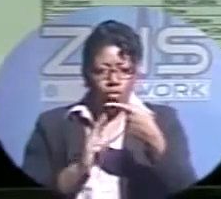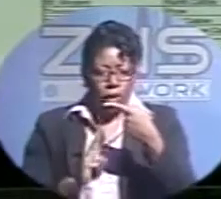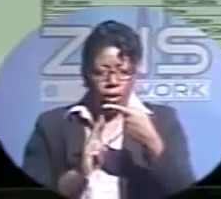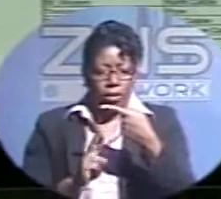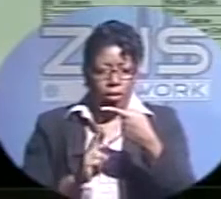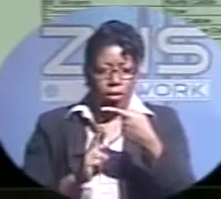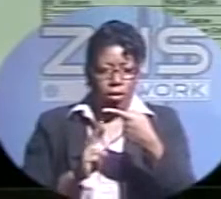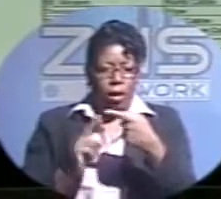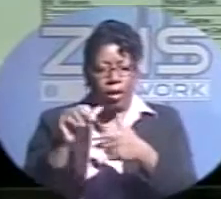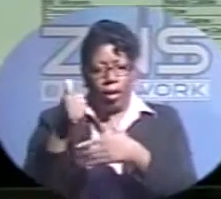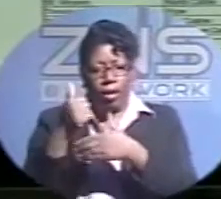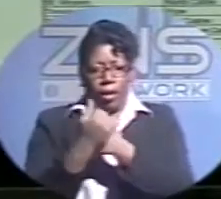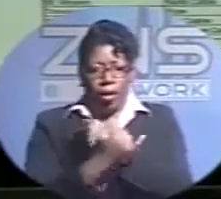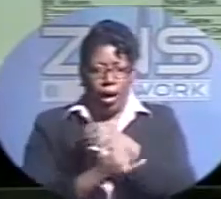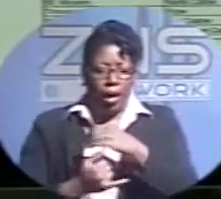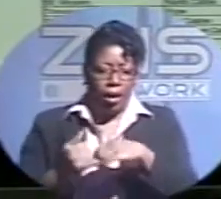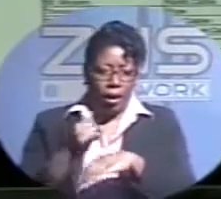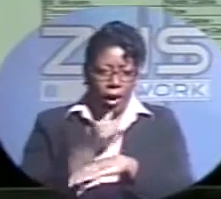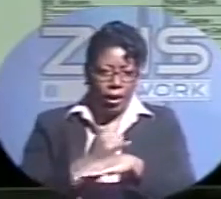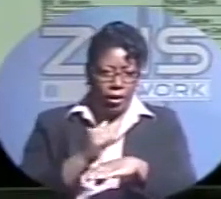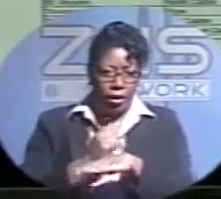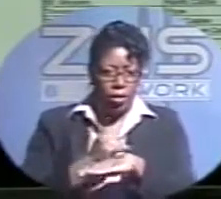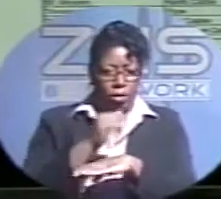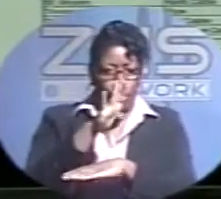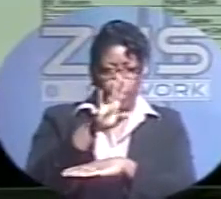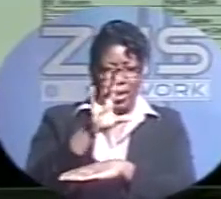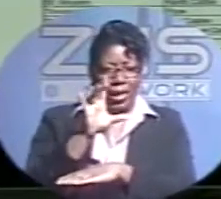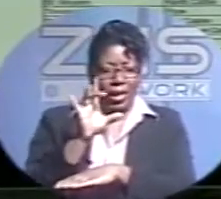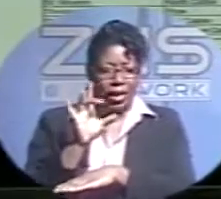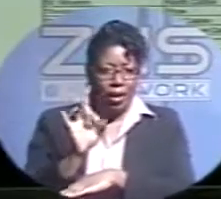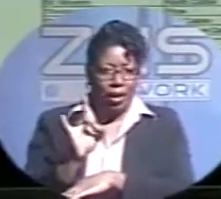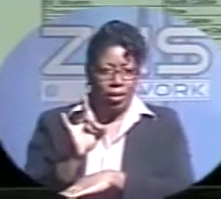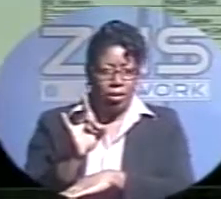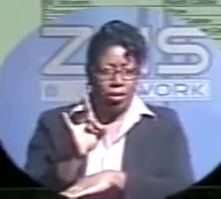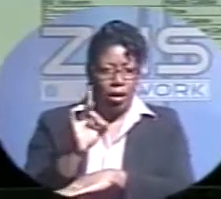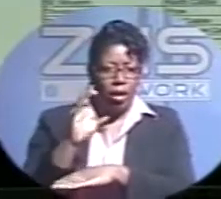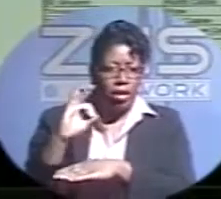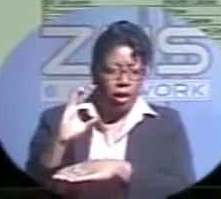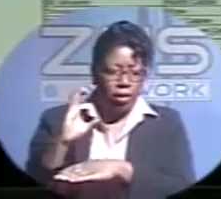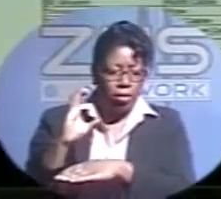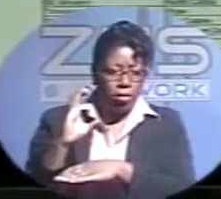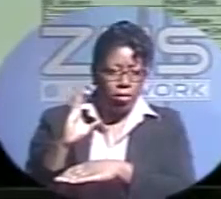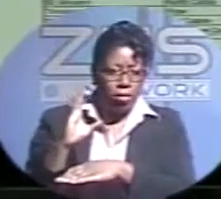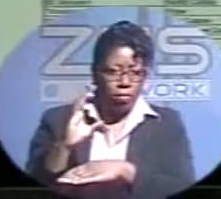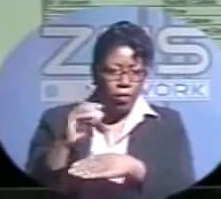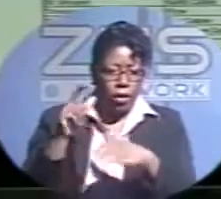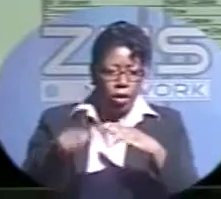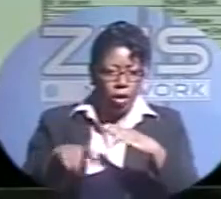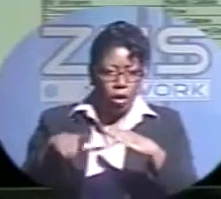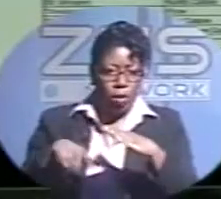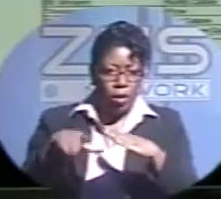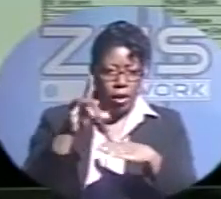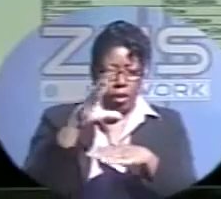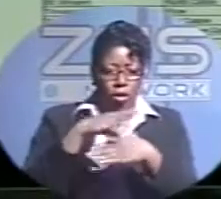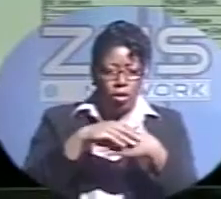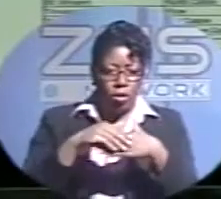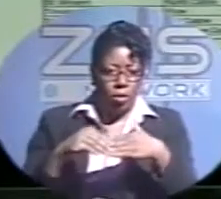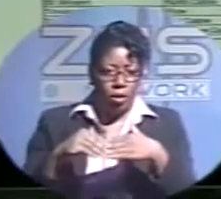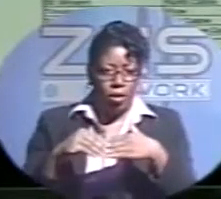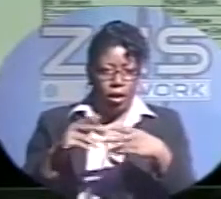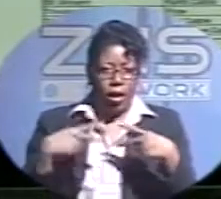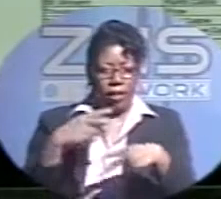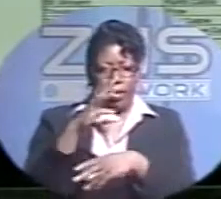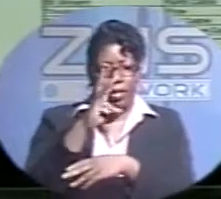Islands, offering 48 channels, and the lowest in Jamaica at $11.69, offering